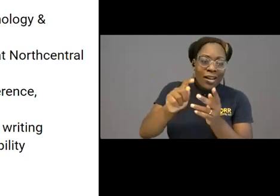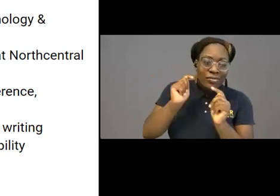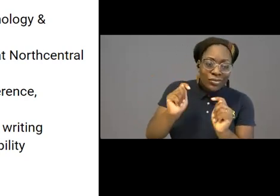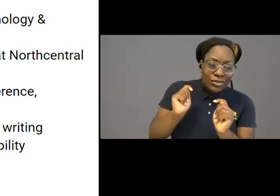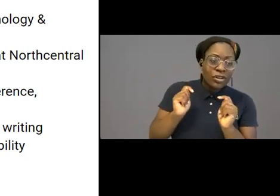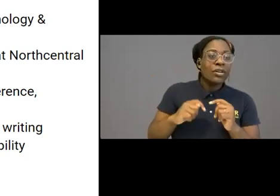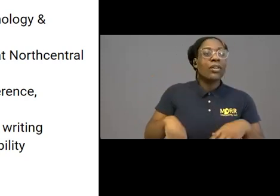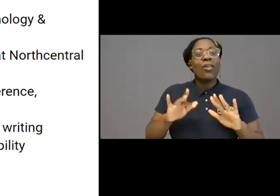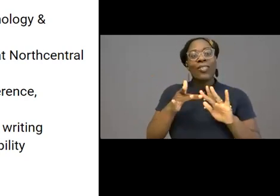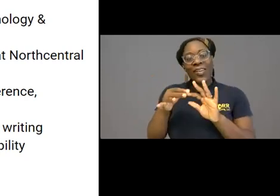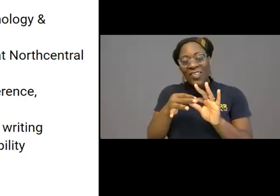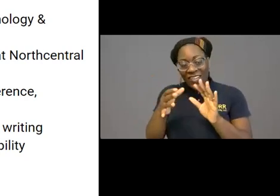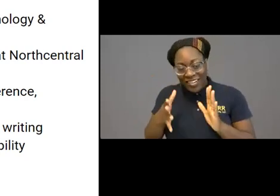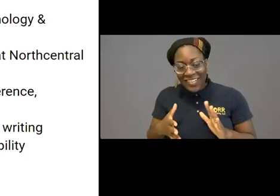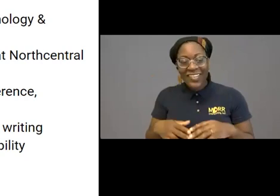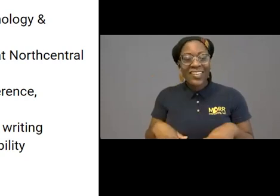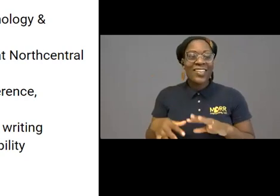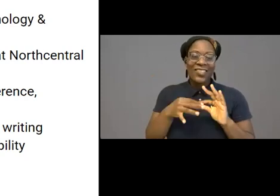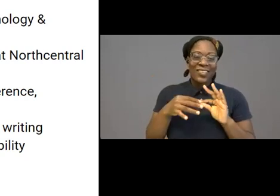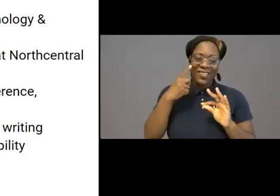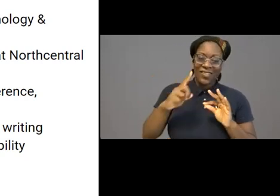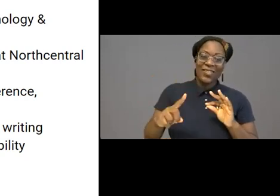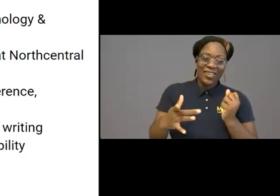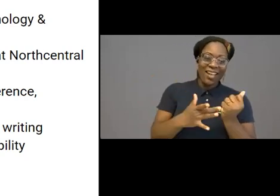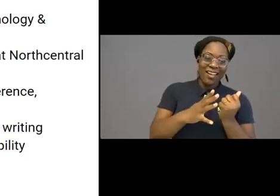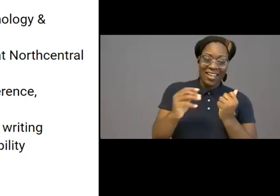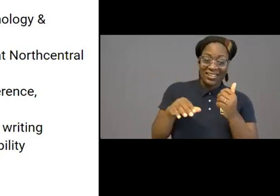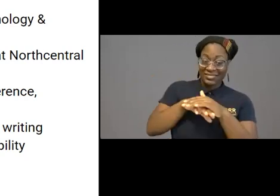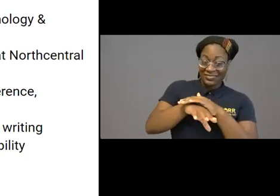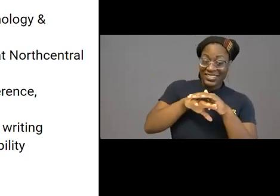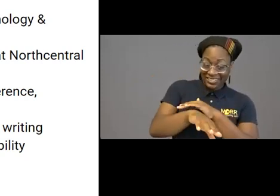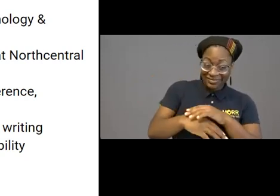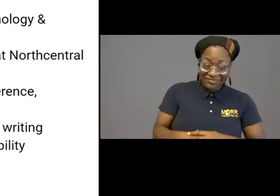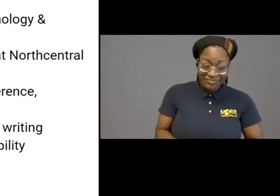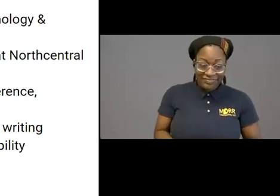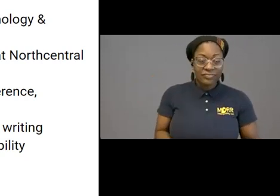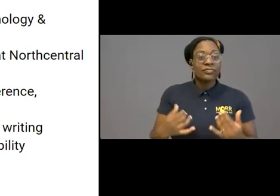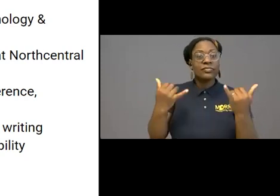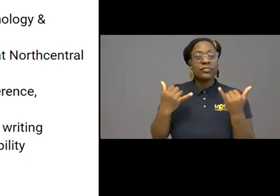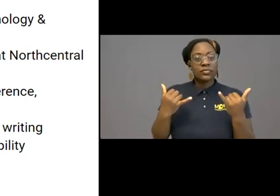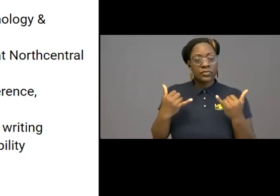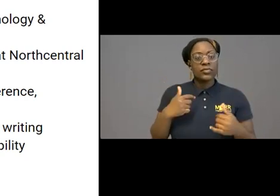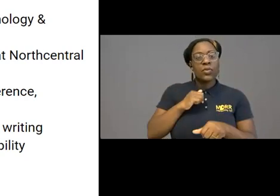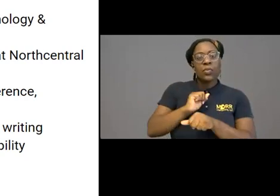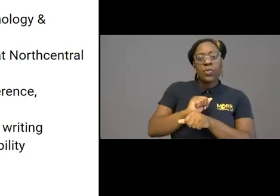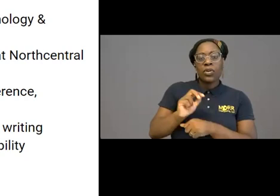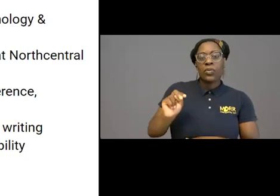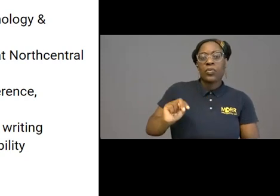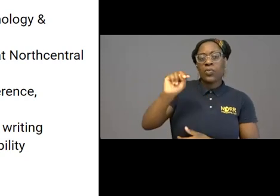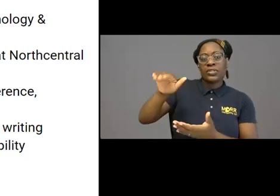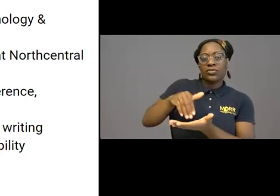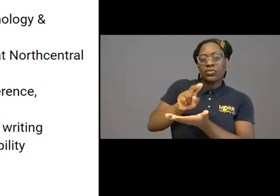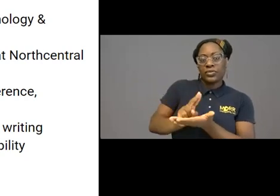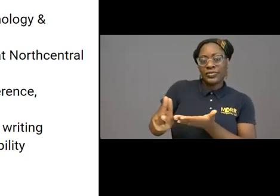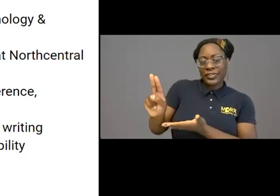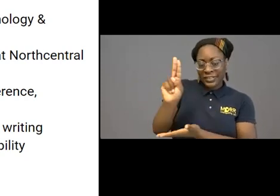the Institutional Review Board Coordinator at North Central University, and I've started a fully online writing support program there for the